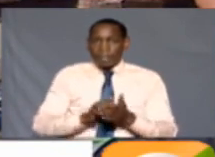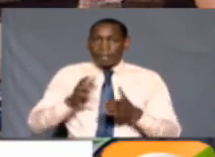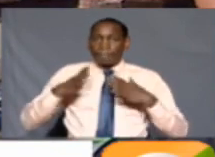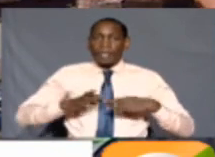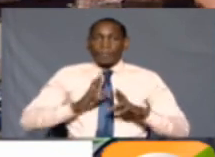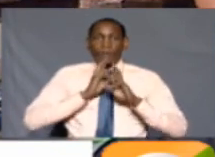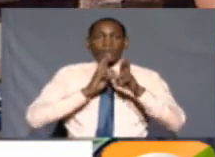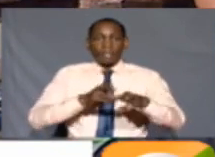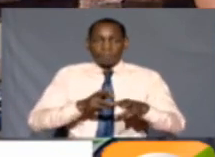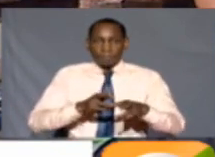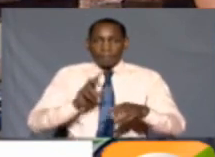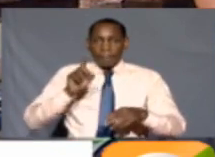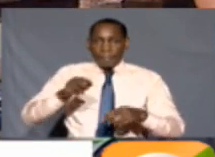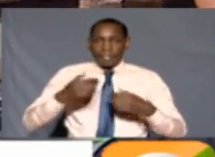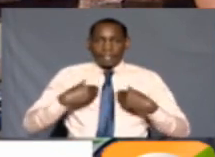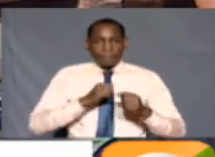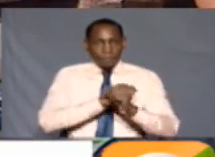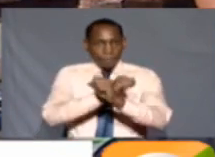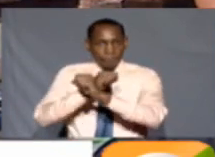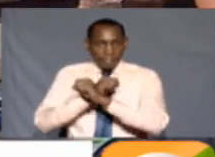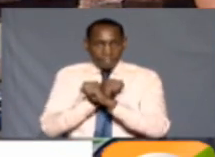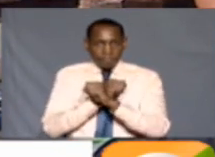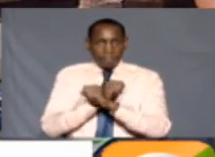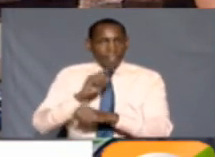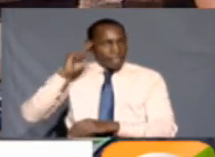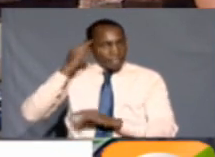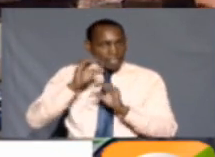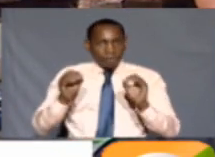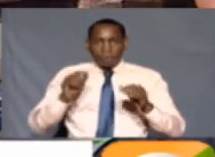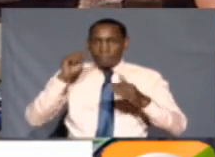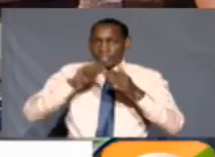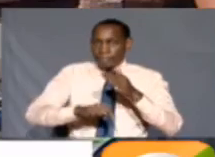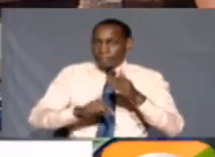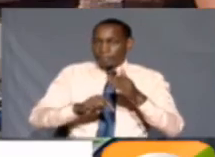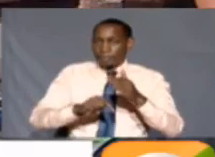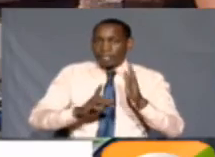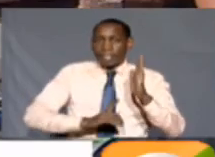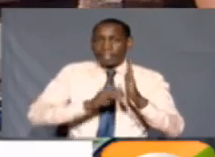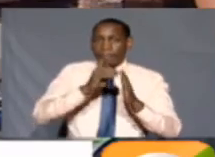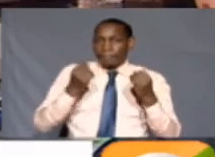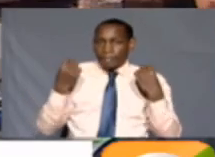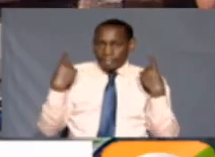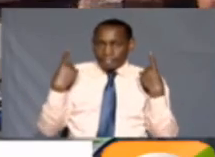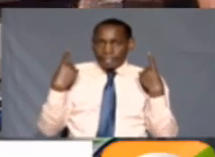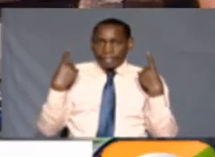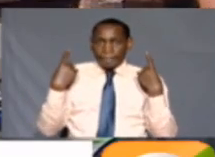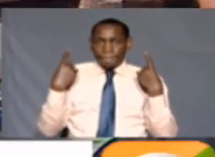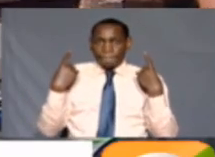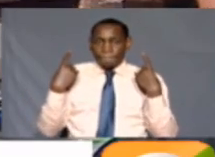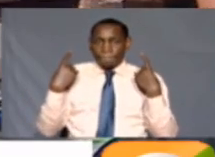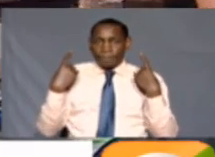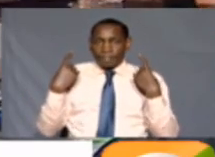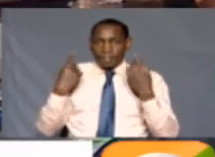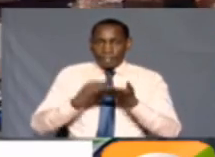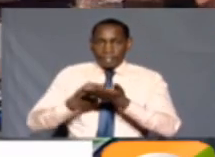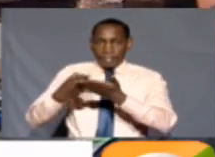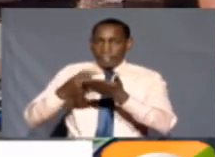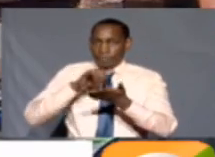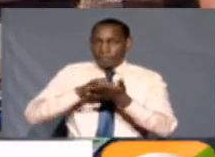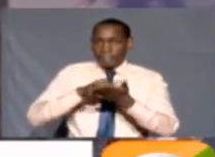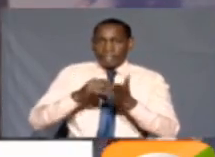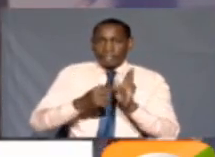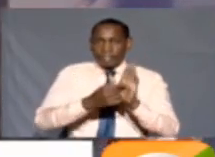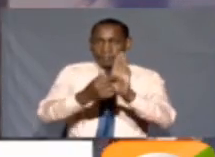are candidates for protection. Okay. I don't think we can deepen and understand, we can develop an understanding, an argument that